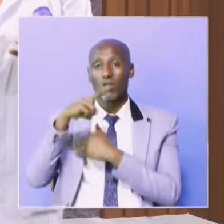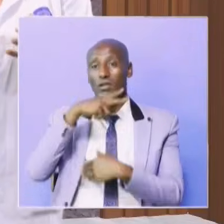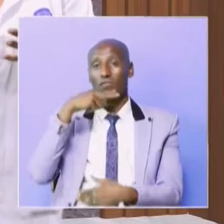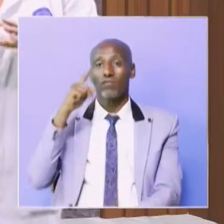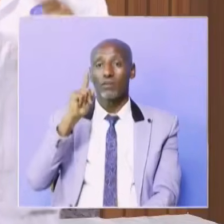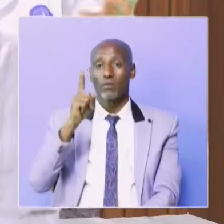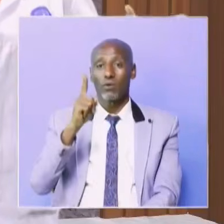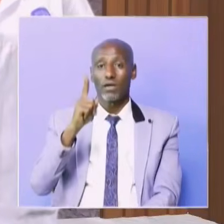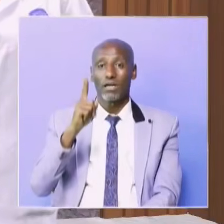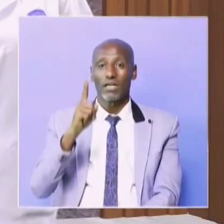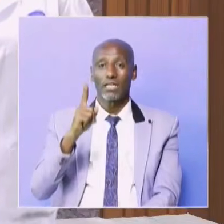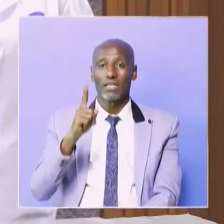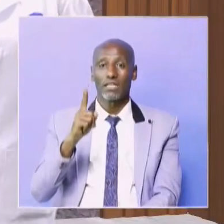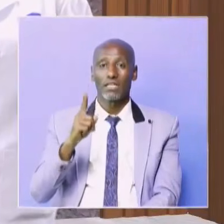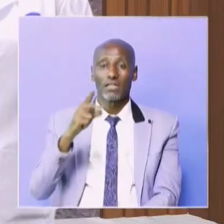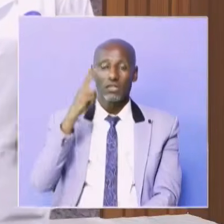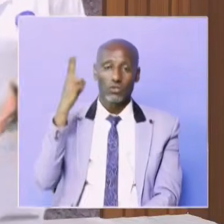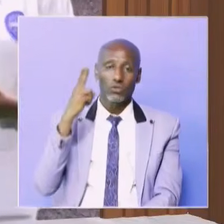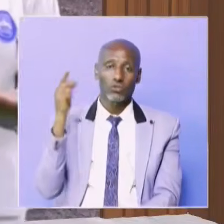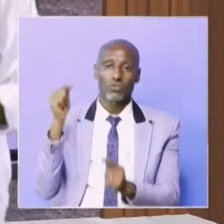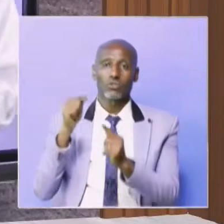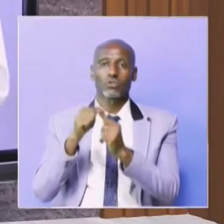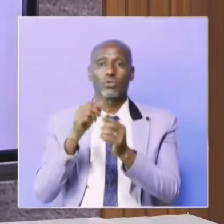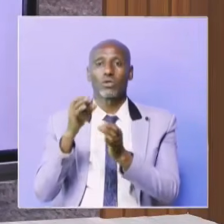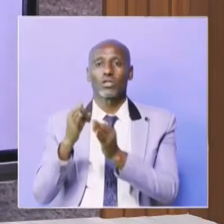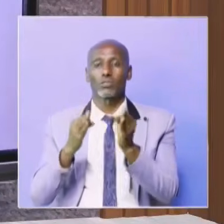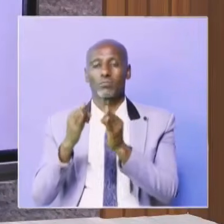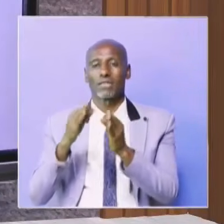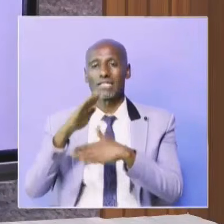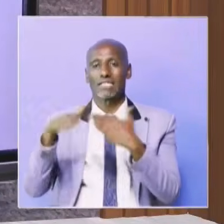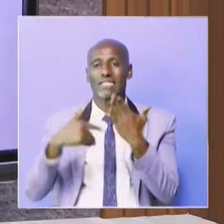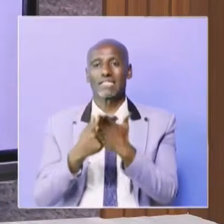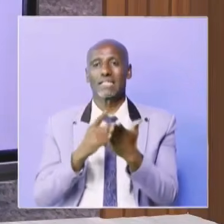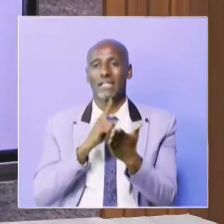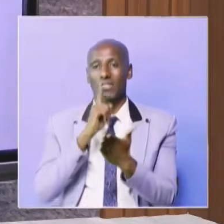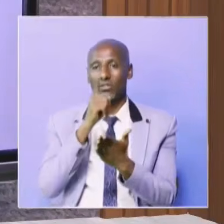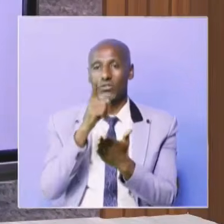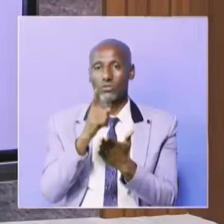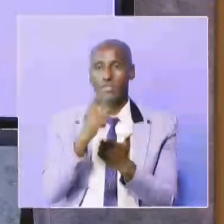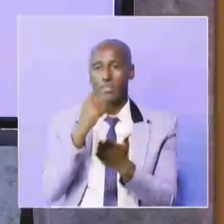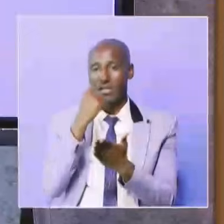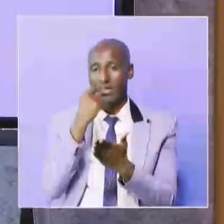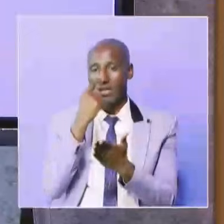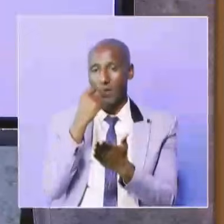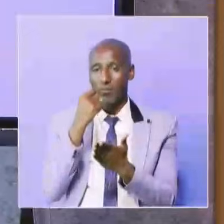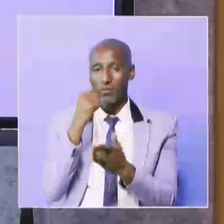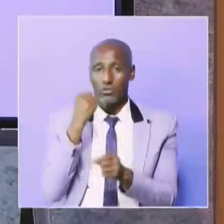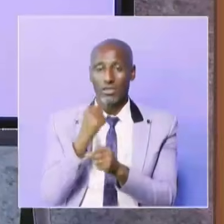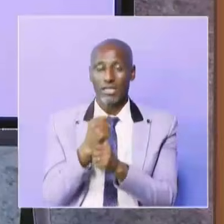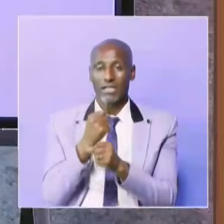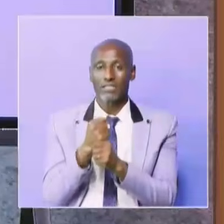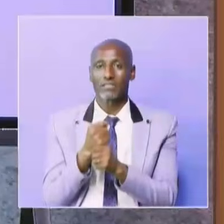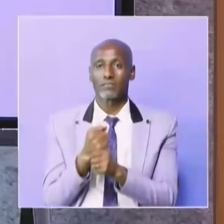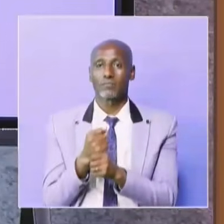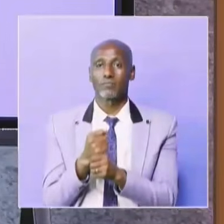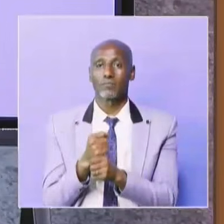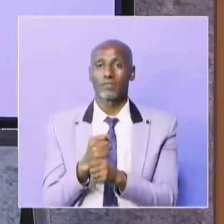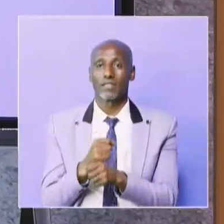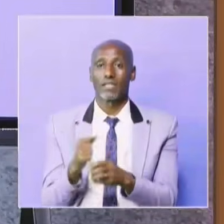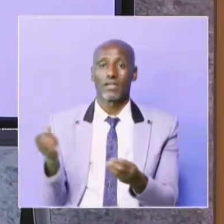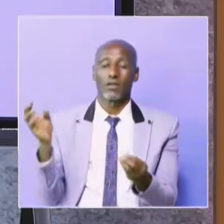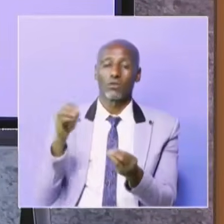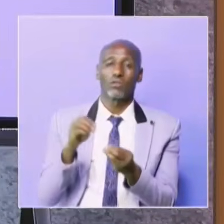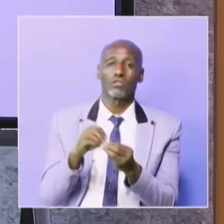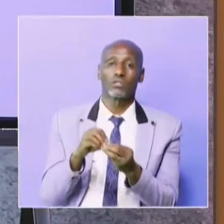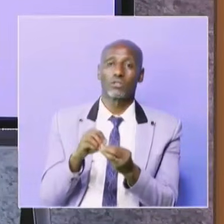to express general truth activities, and it is also used for habits or habitual action. And also we